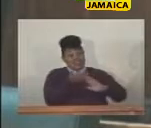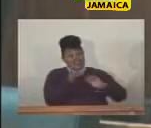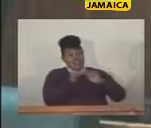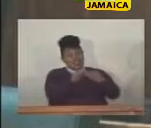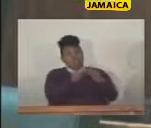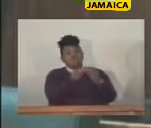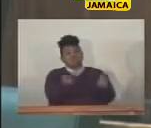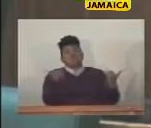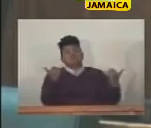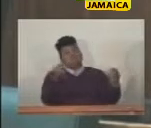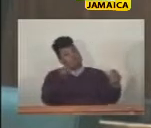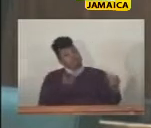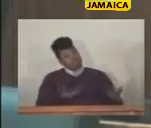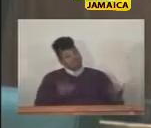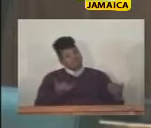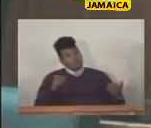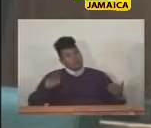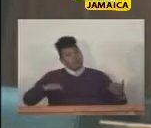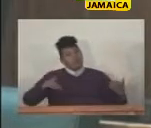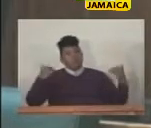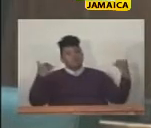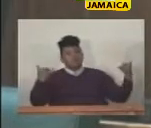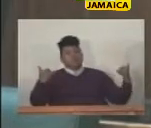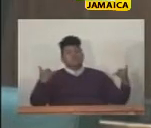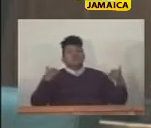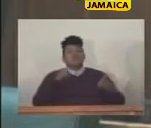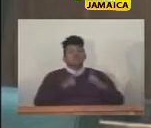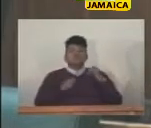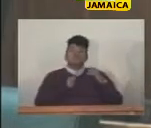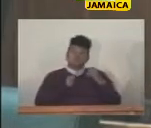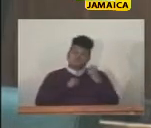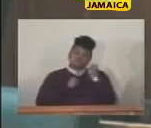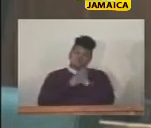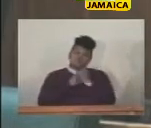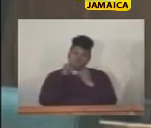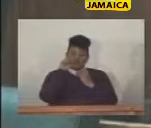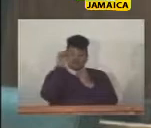resolution before this Honourable House today, of which I support.